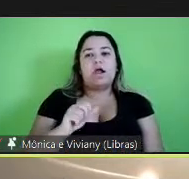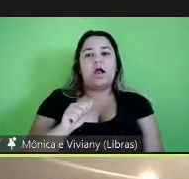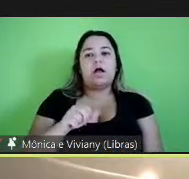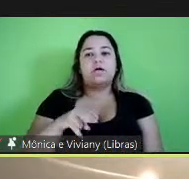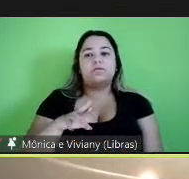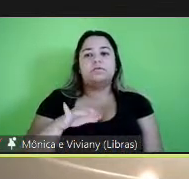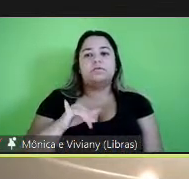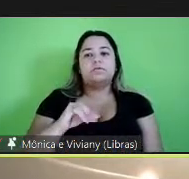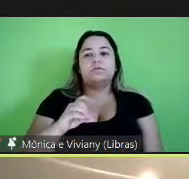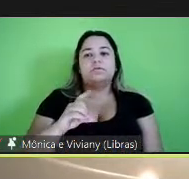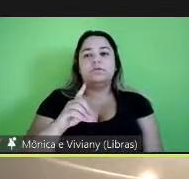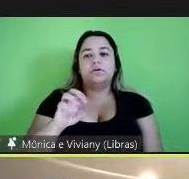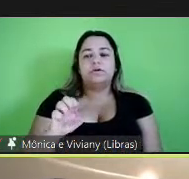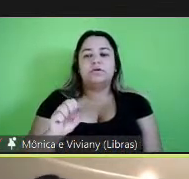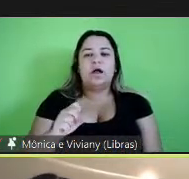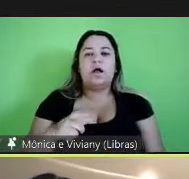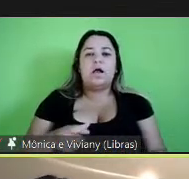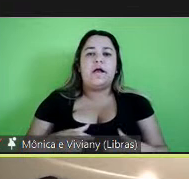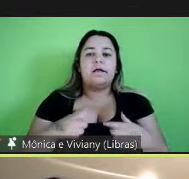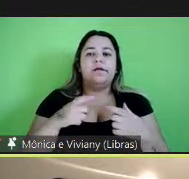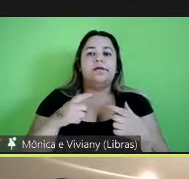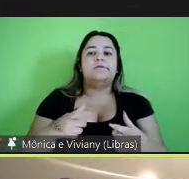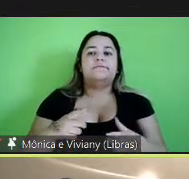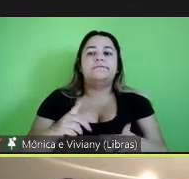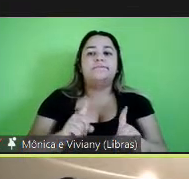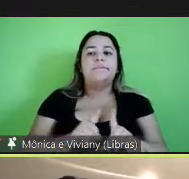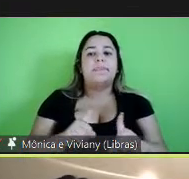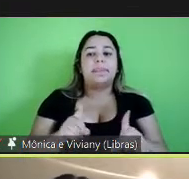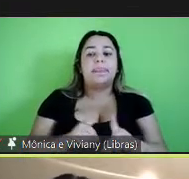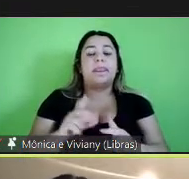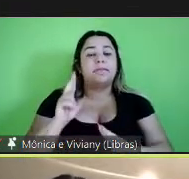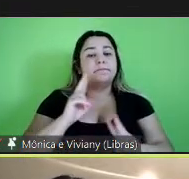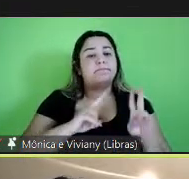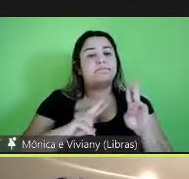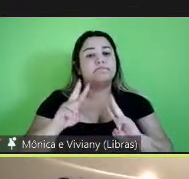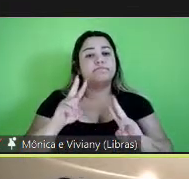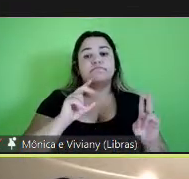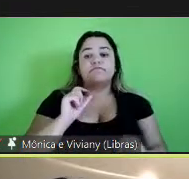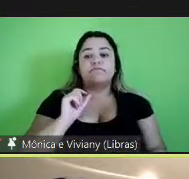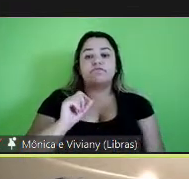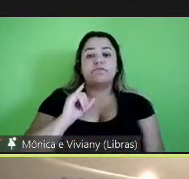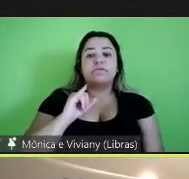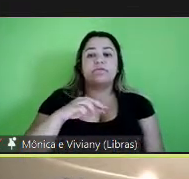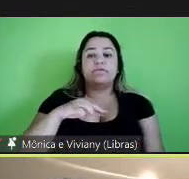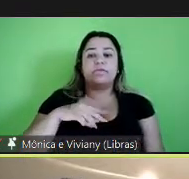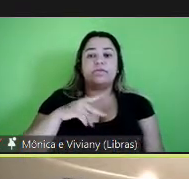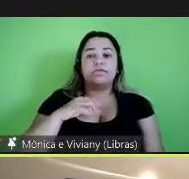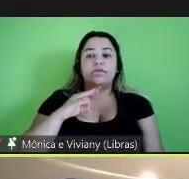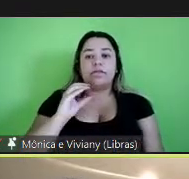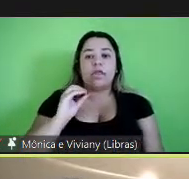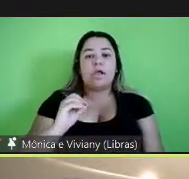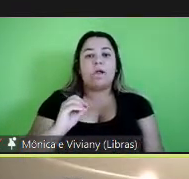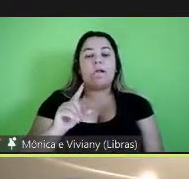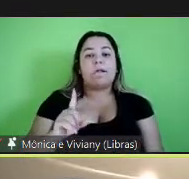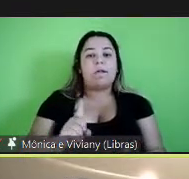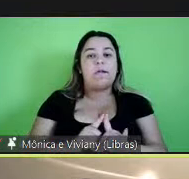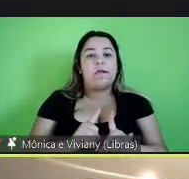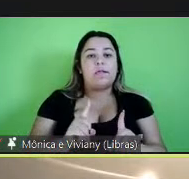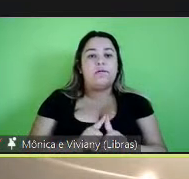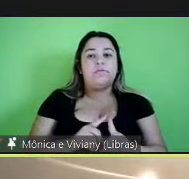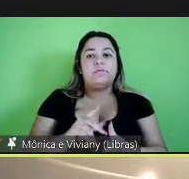In terms of the approach, I'll try and relate some of it back to our links with primary care and our